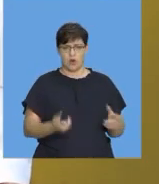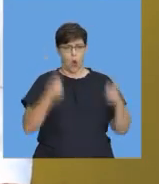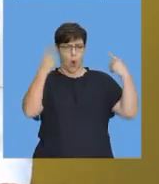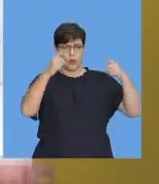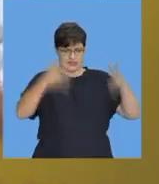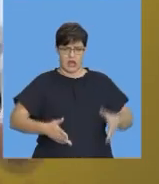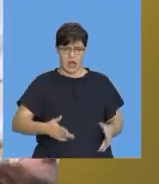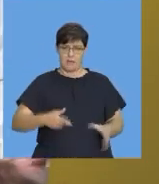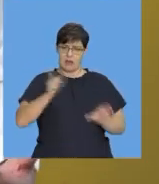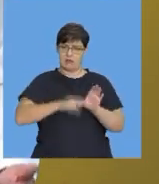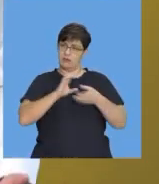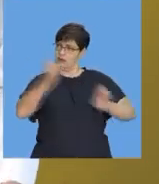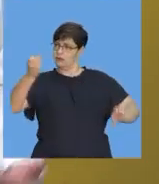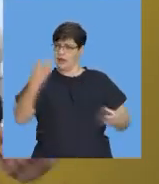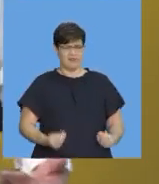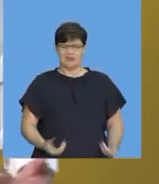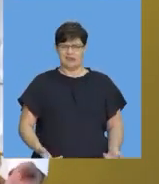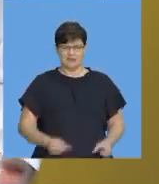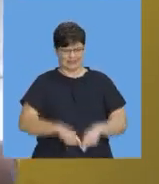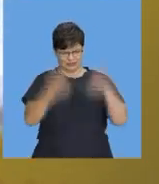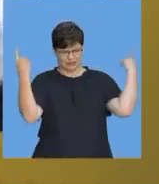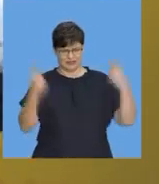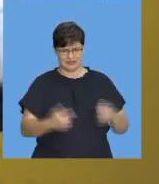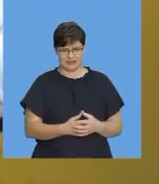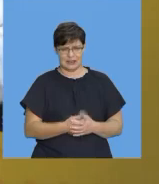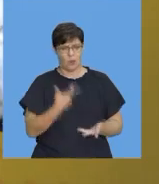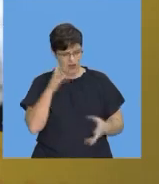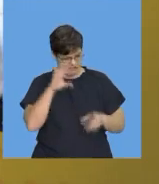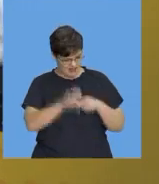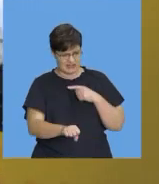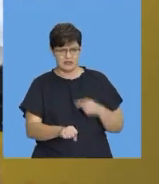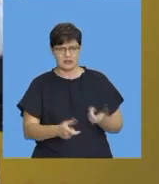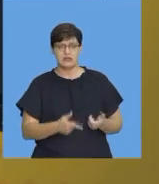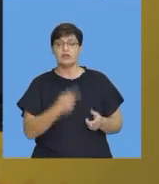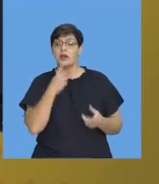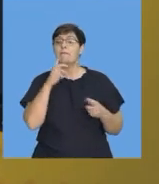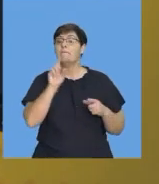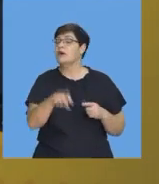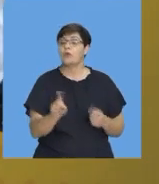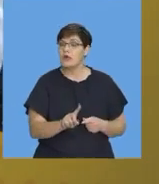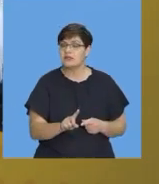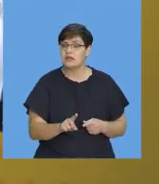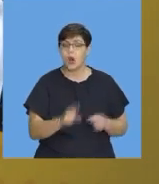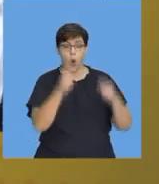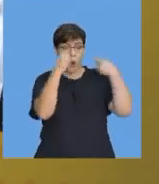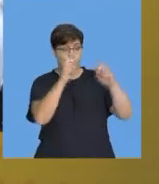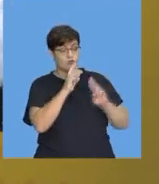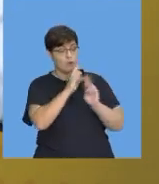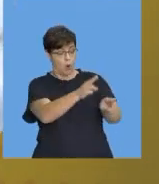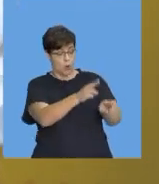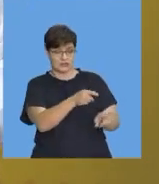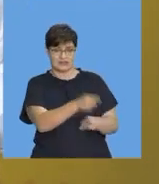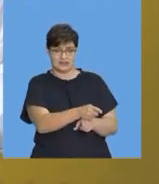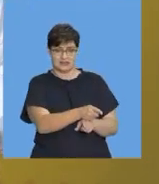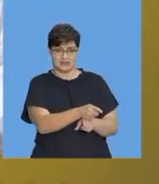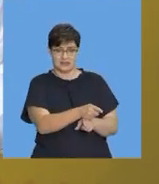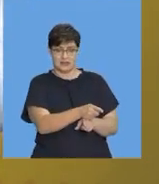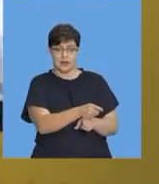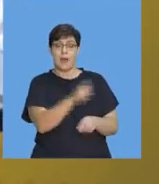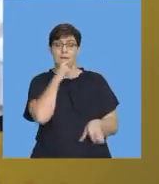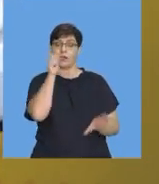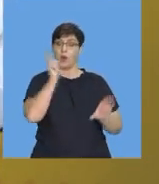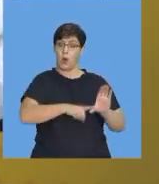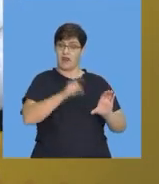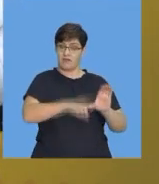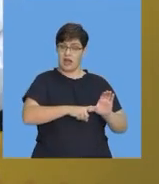right? Because very often we find this. It has to deal with the audit report. If it's a qualified audit report,